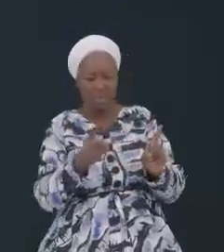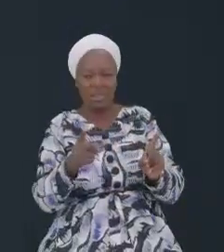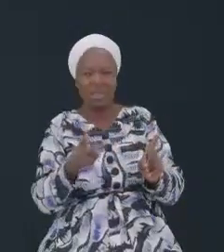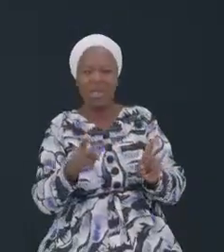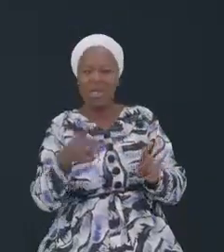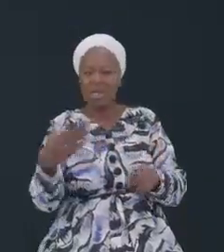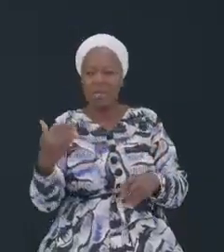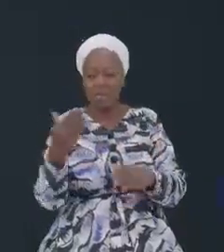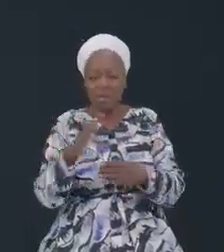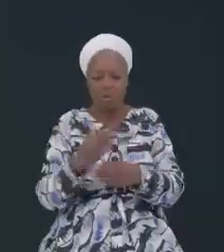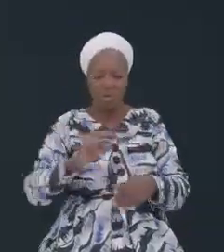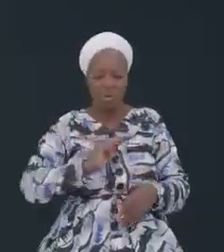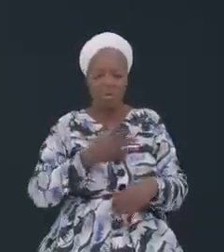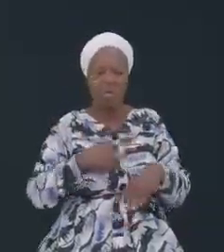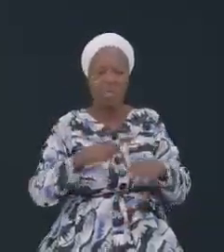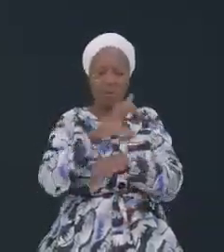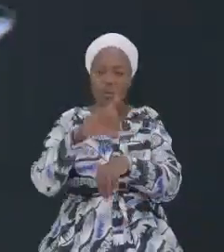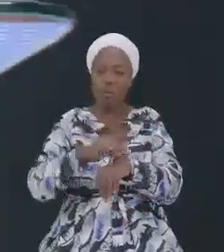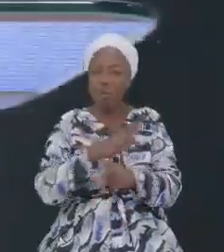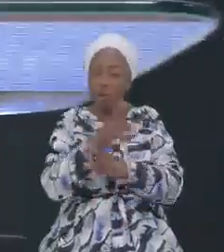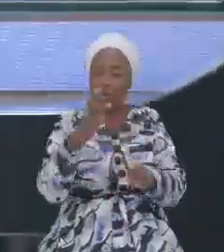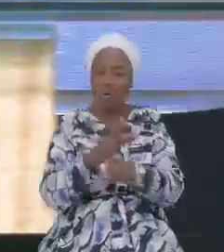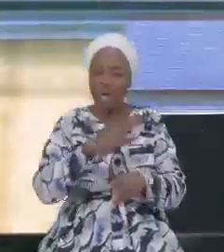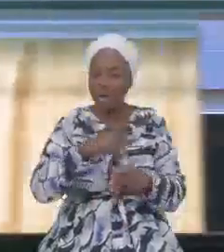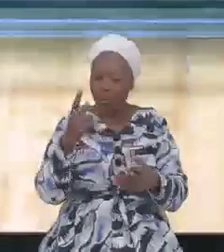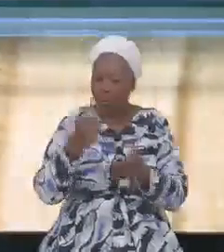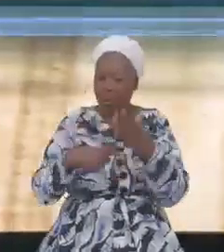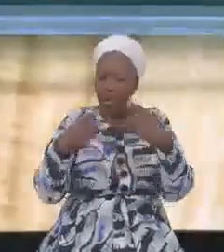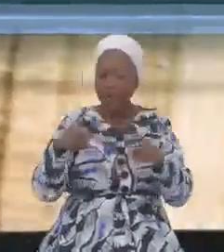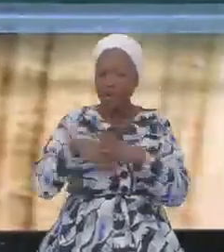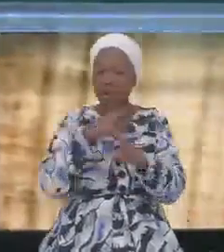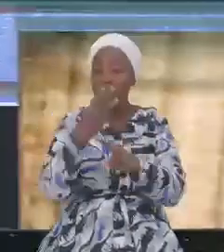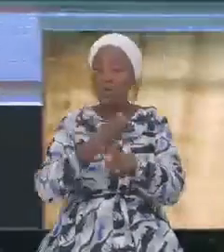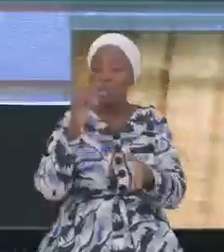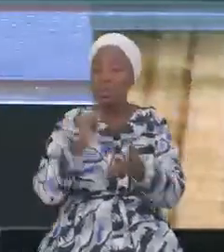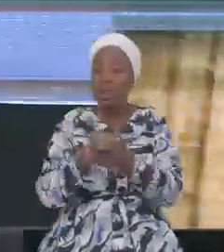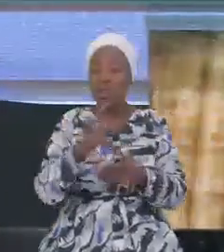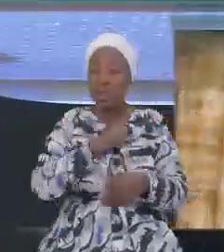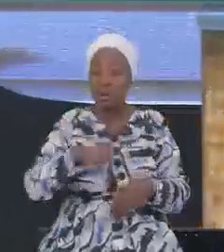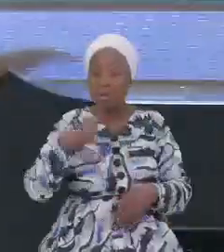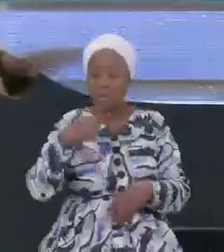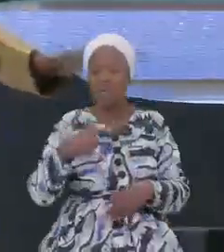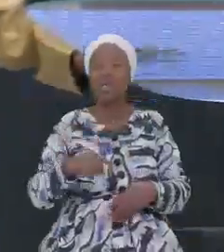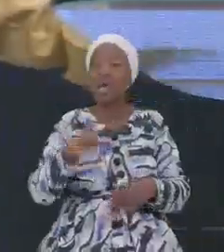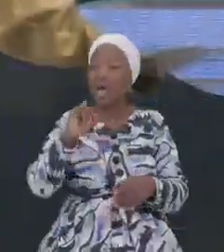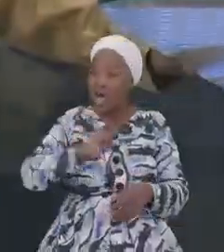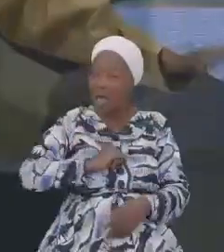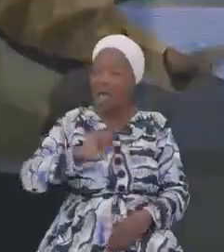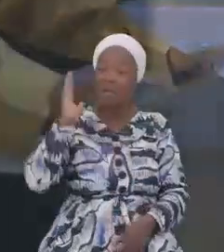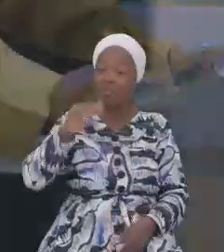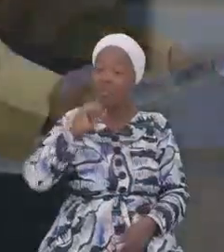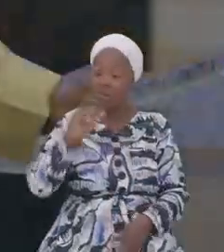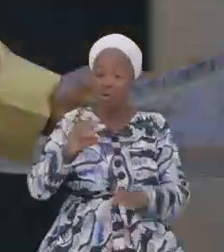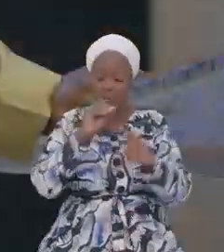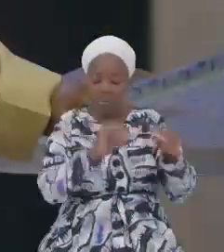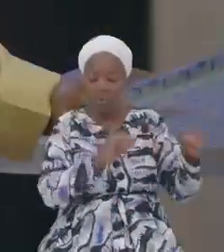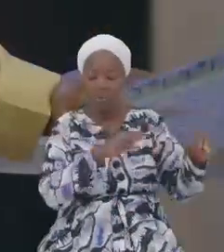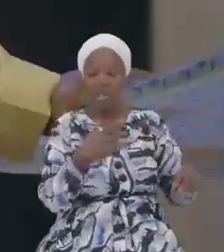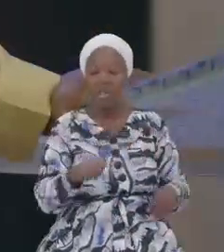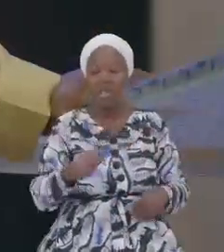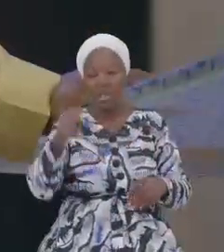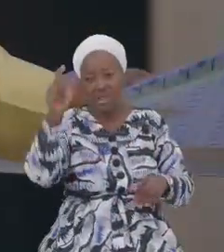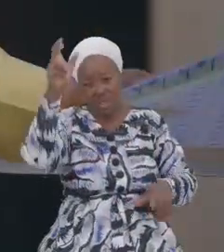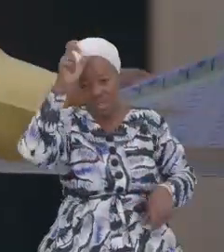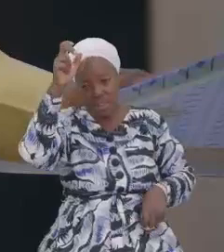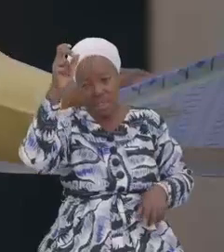And what happens to the world? That God said, I will not put the diseases of the world